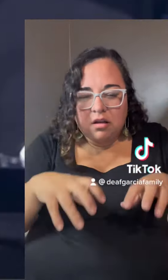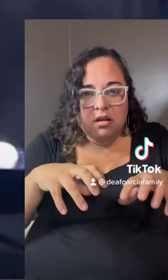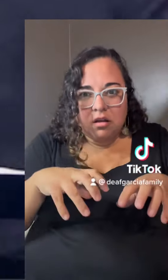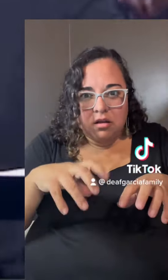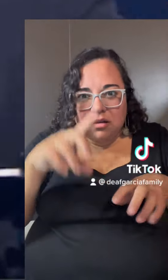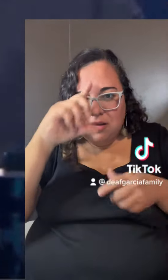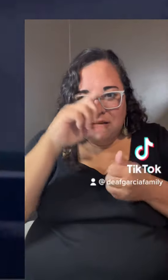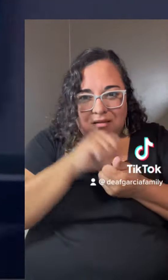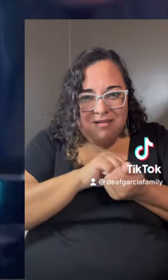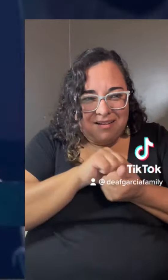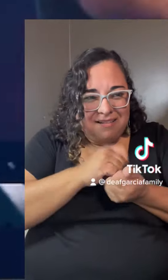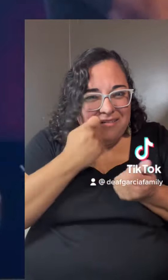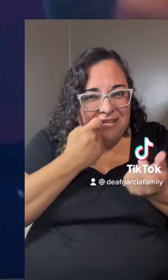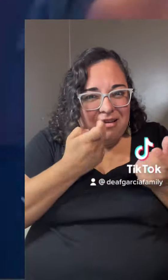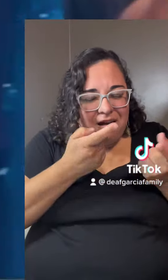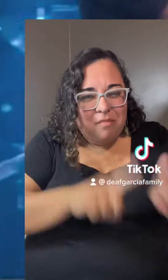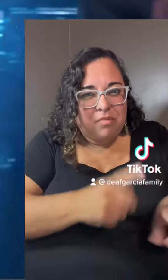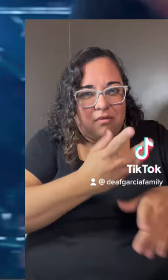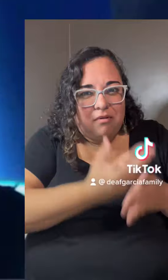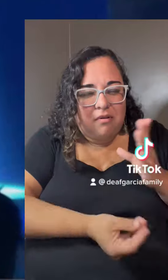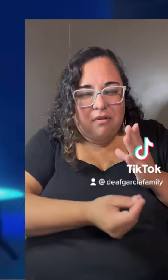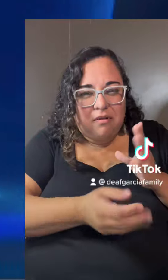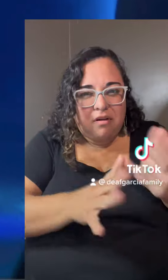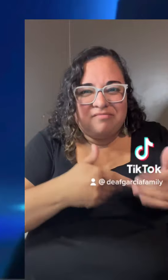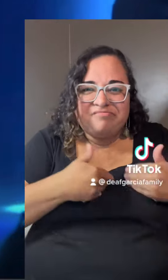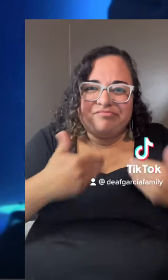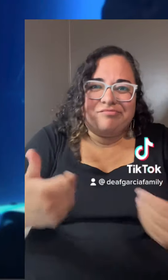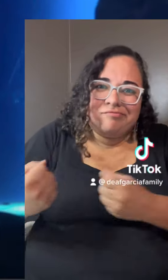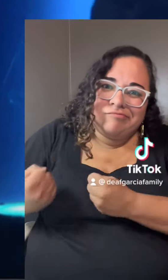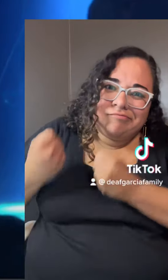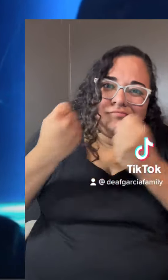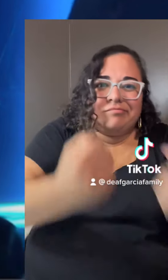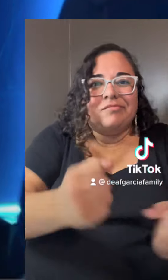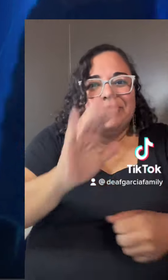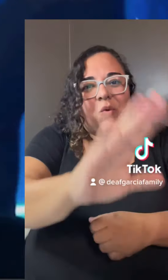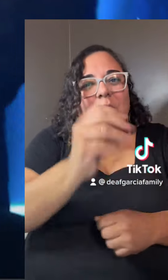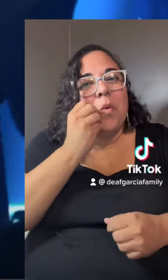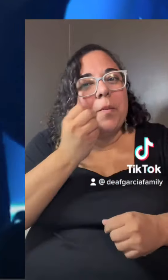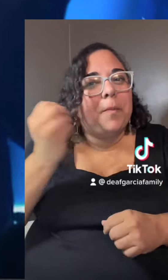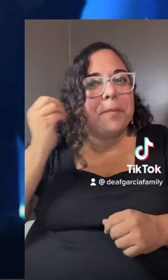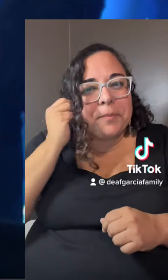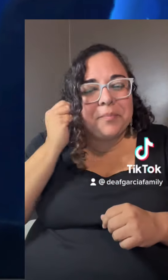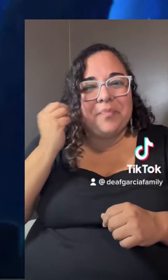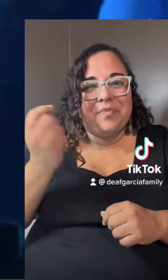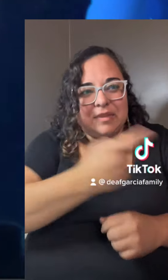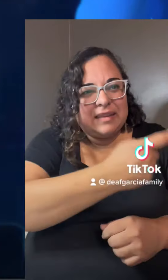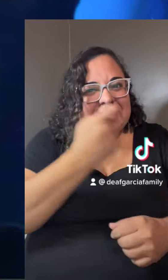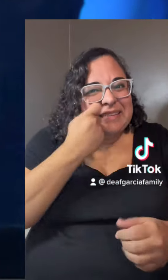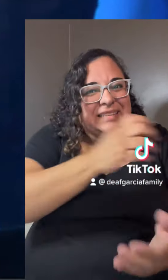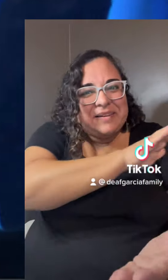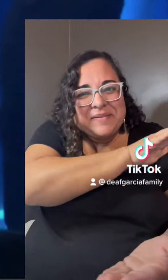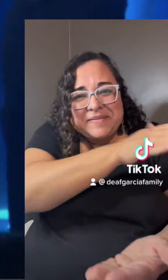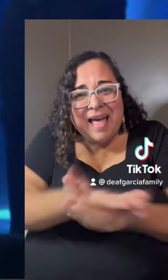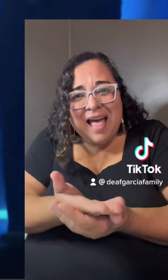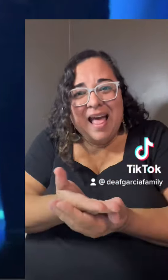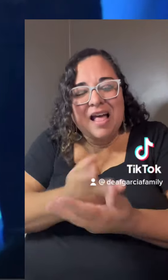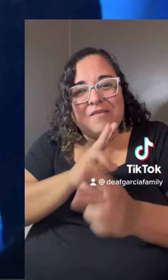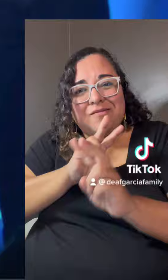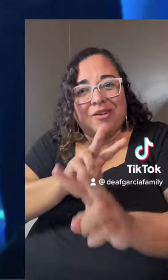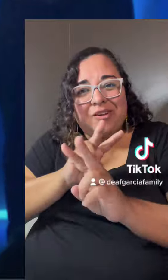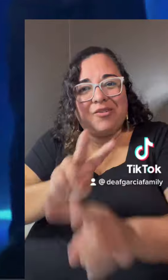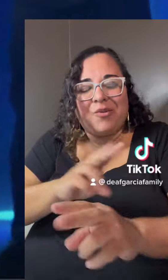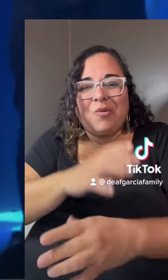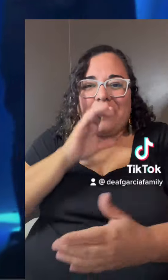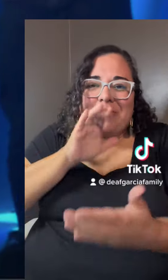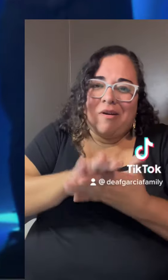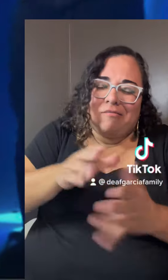it had just happened. So I went over to their house and, they were just getting back from the funeral